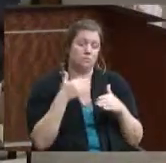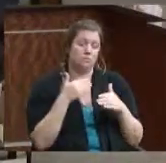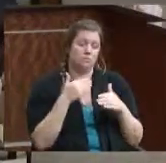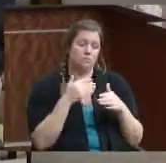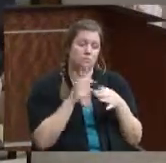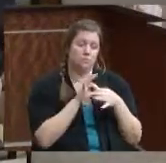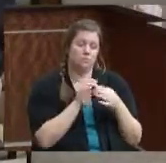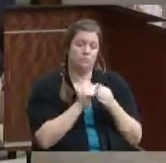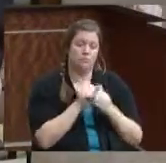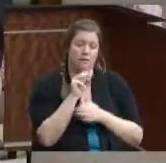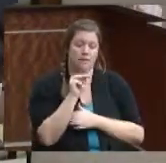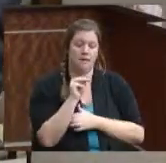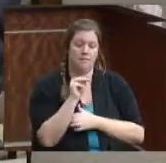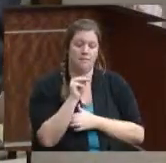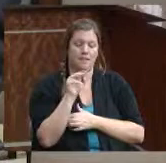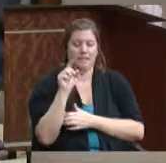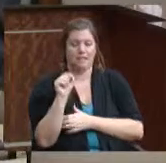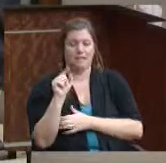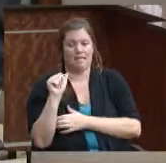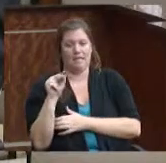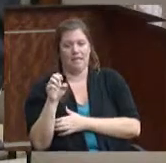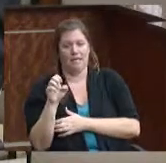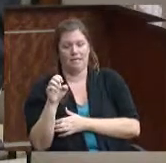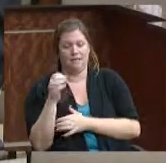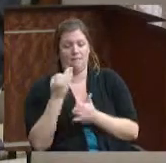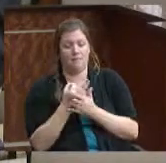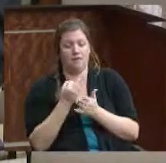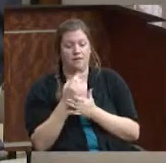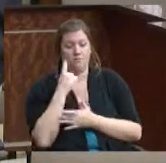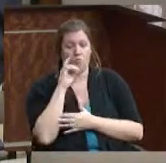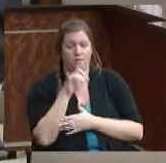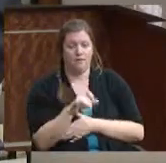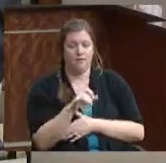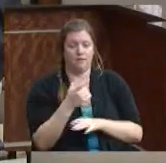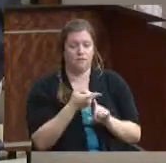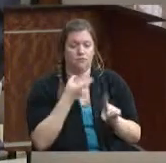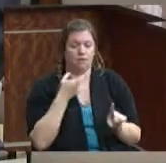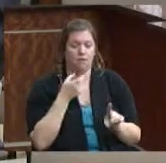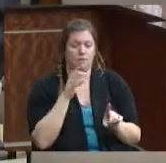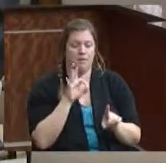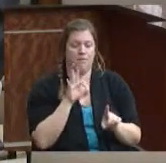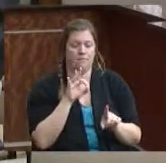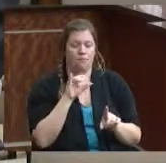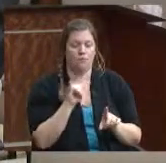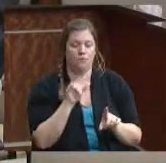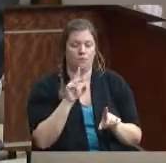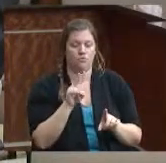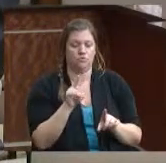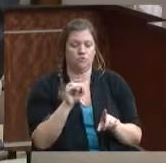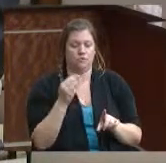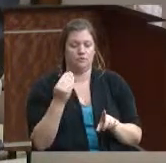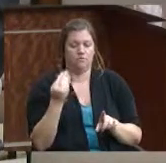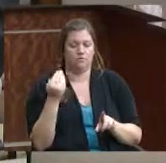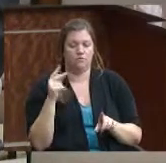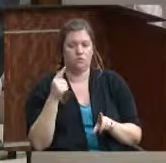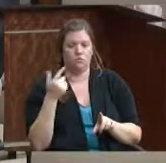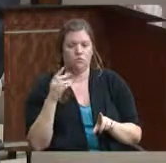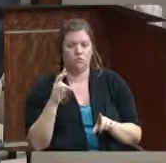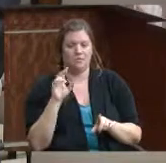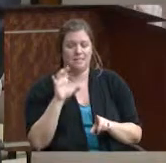MT Laney for this particular contract. Funding for this comes from FY 2015 to